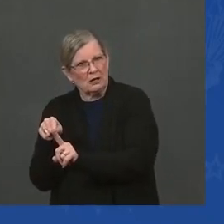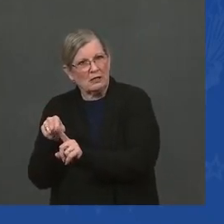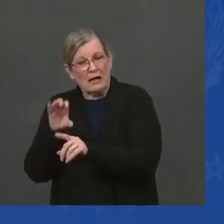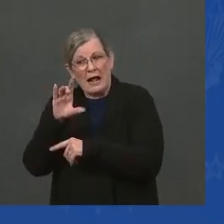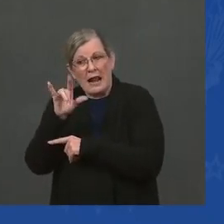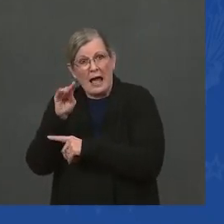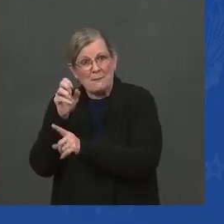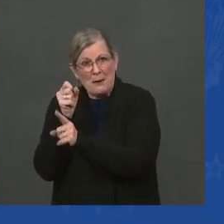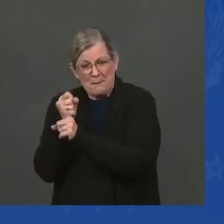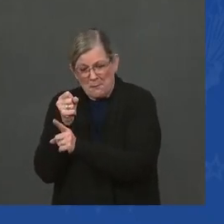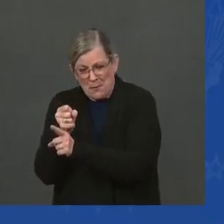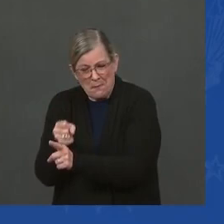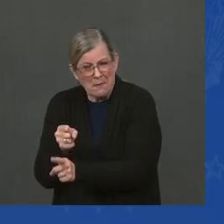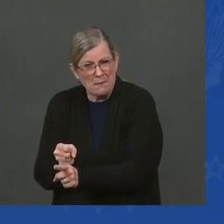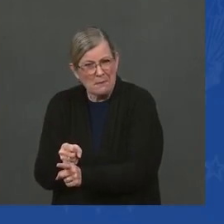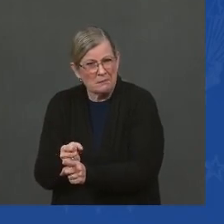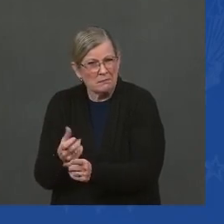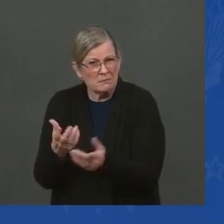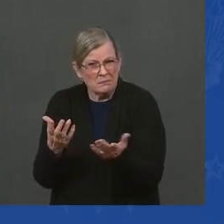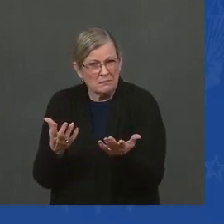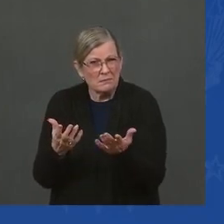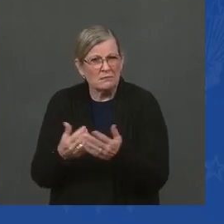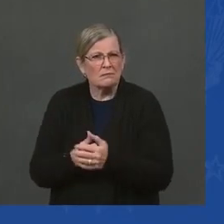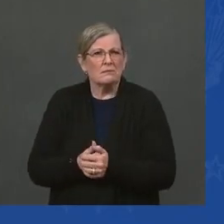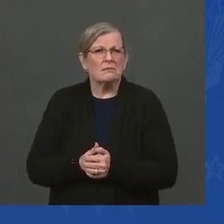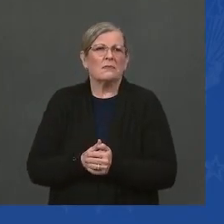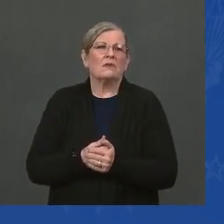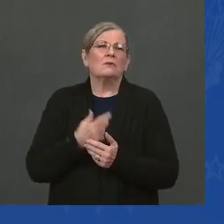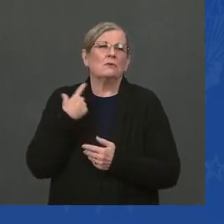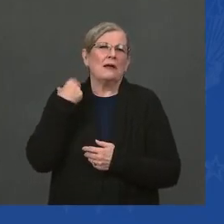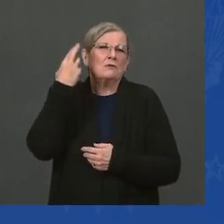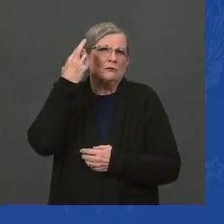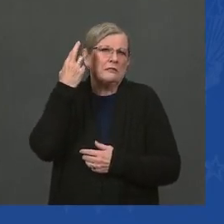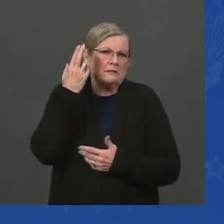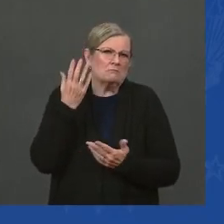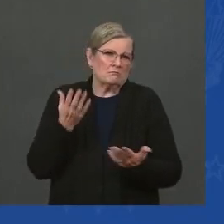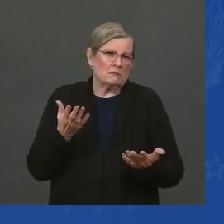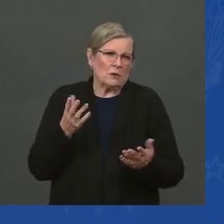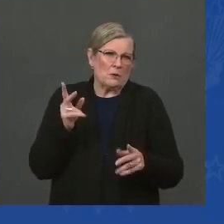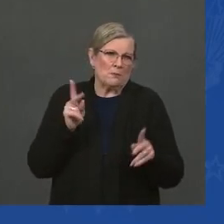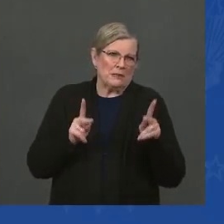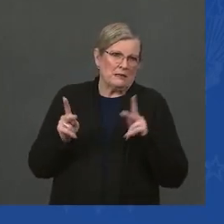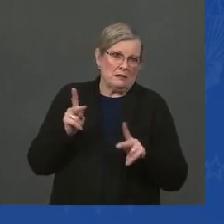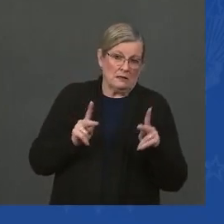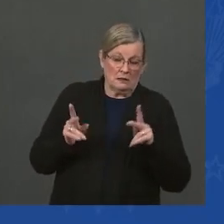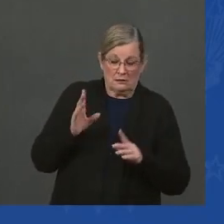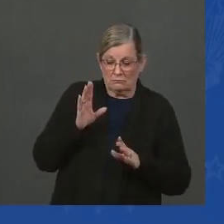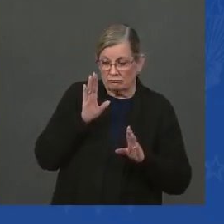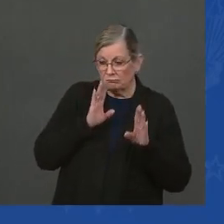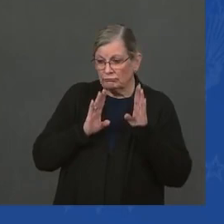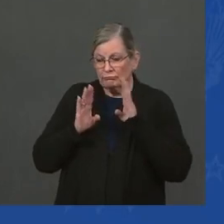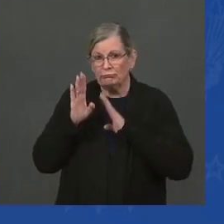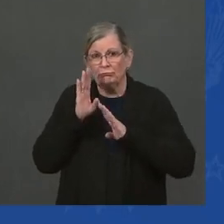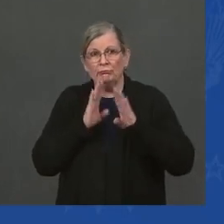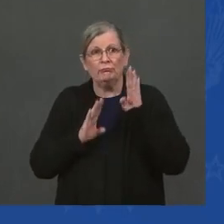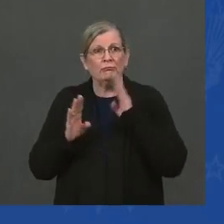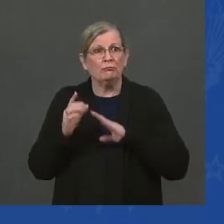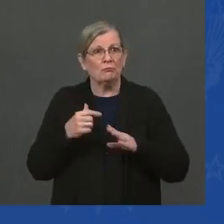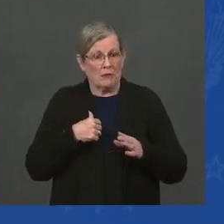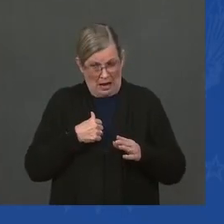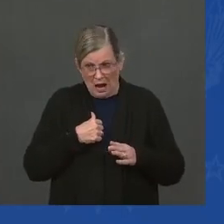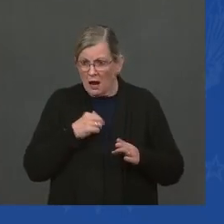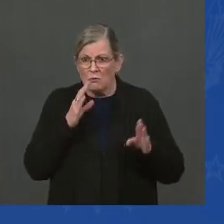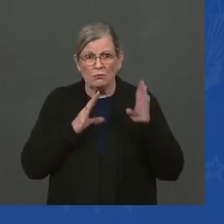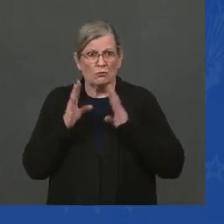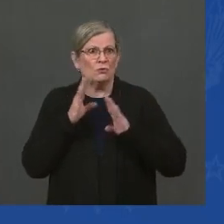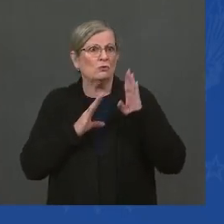there's a reason for people to be worried. I'm worried. I'm worried if we don't continue to move